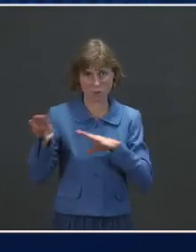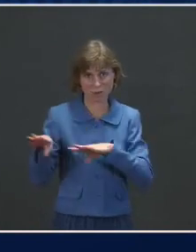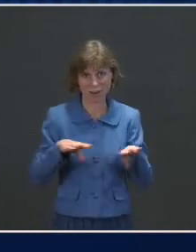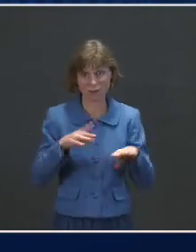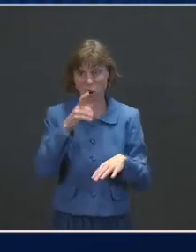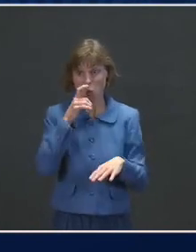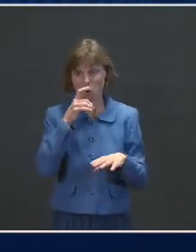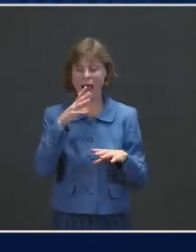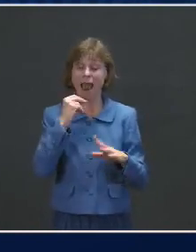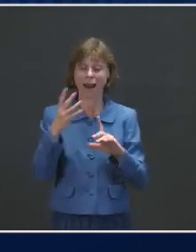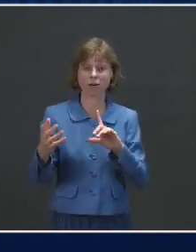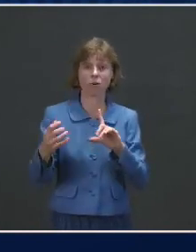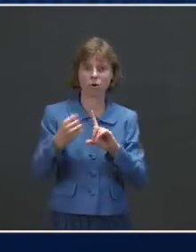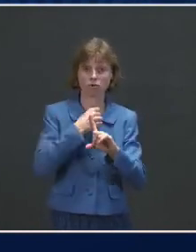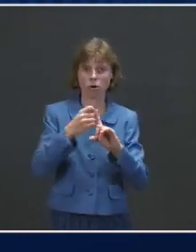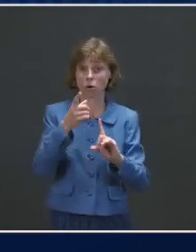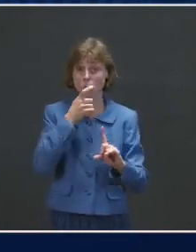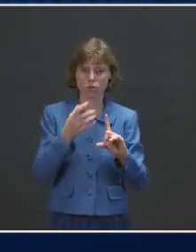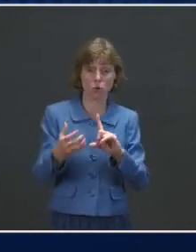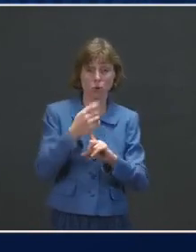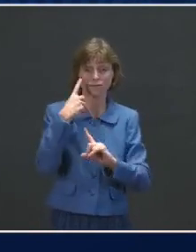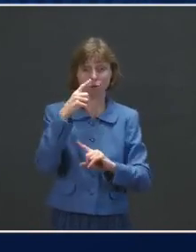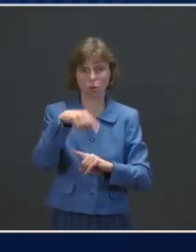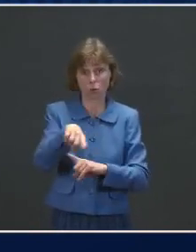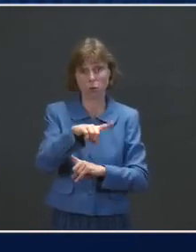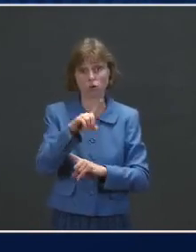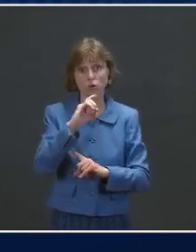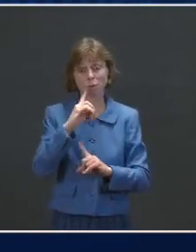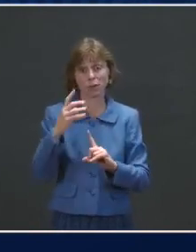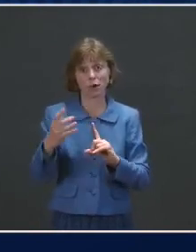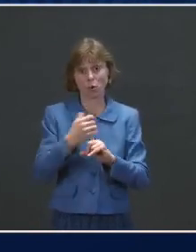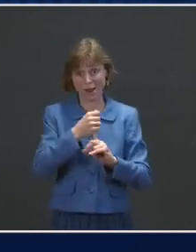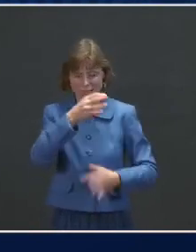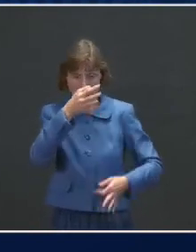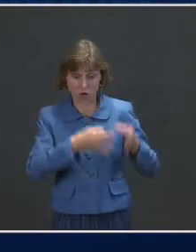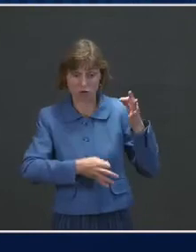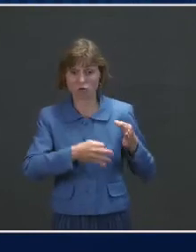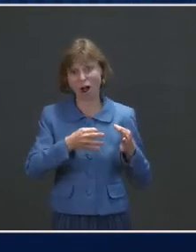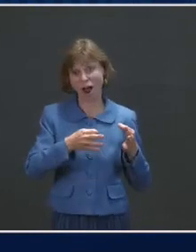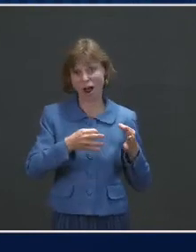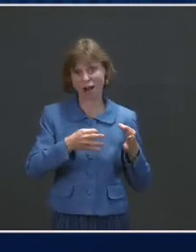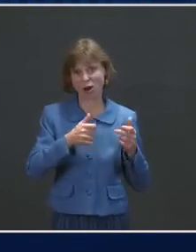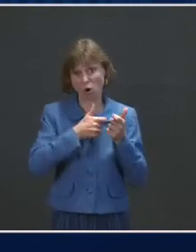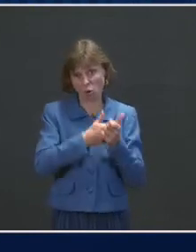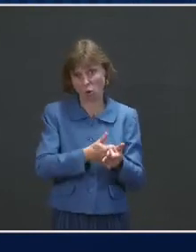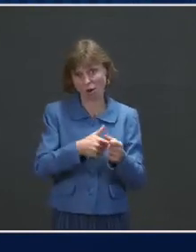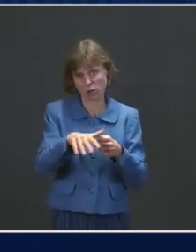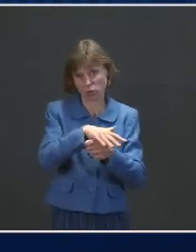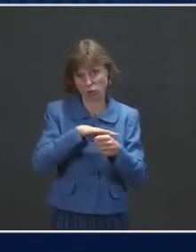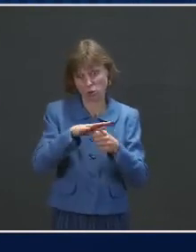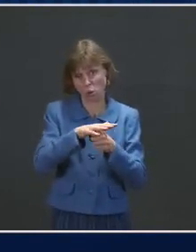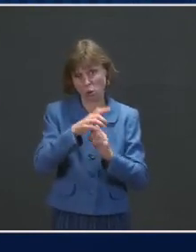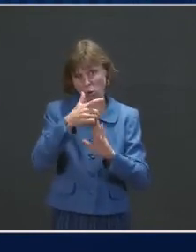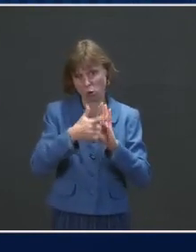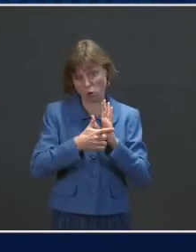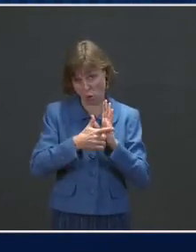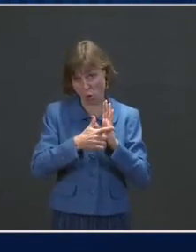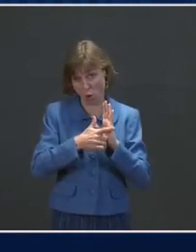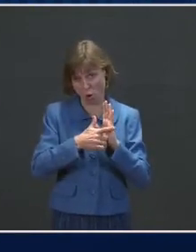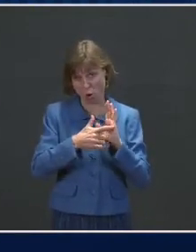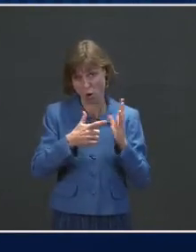for such activity should be tried and sentenced as appropriate by local law enforcement. But we're talking about the prioritization of who is going